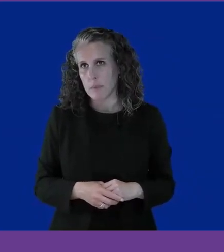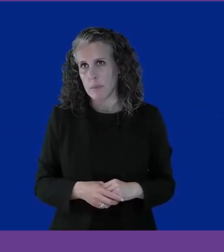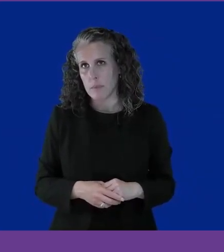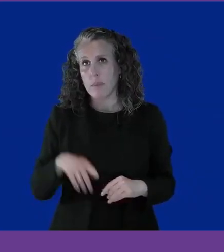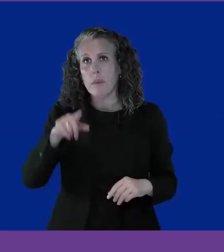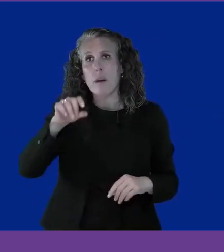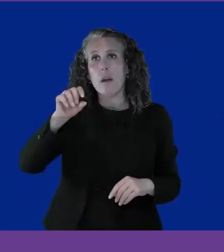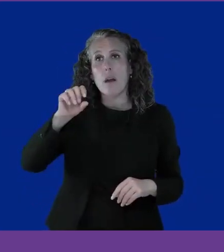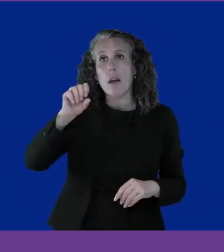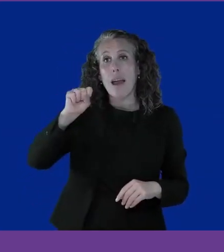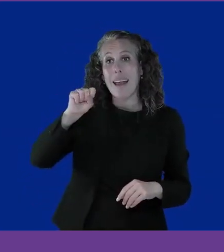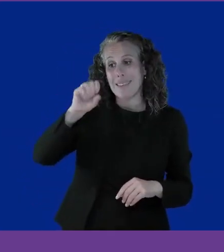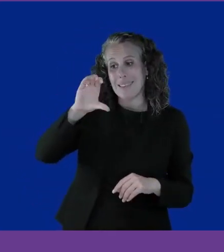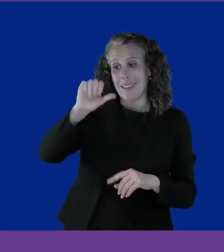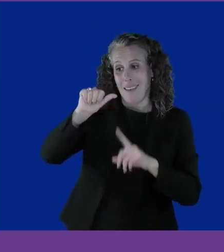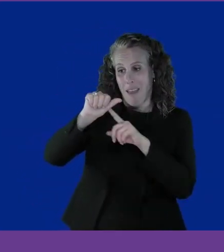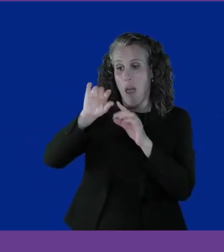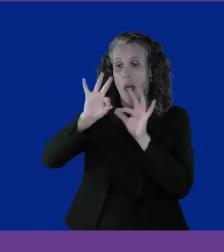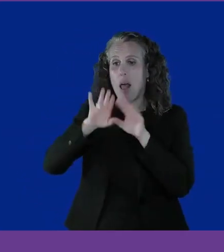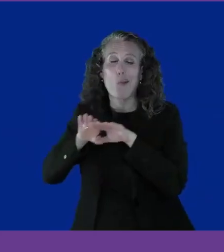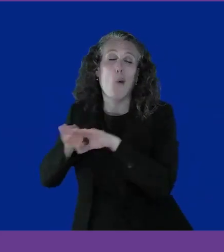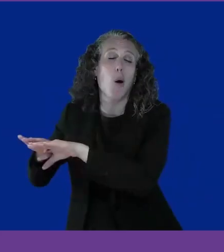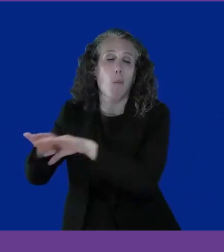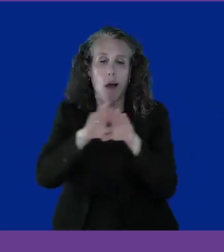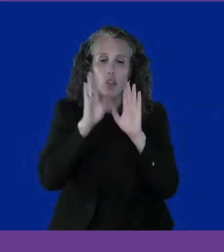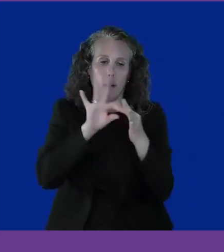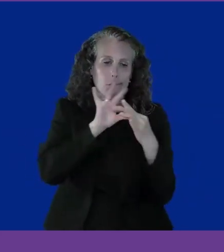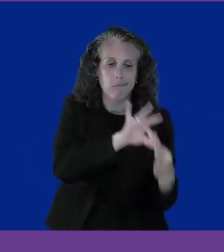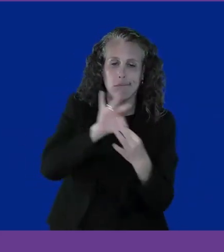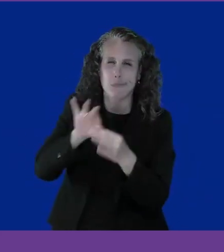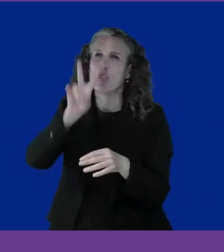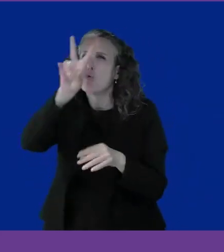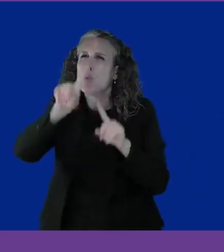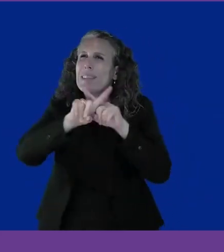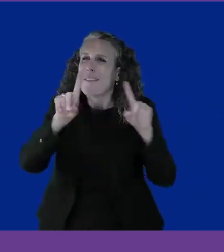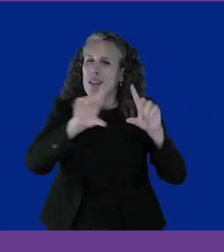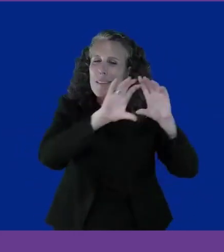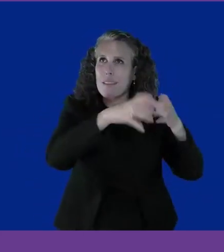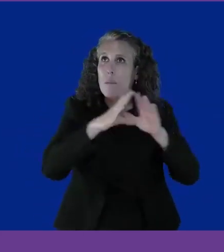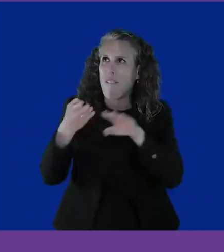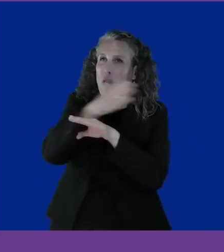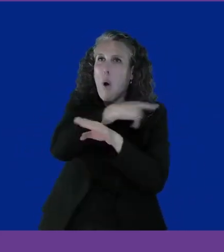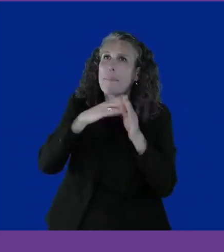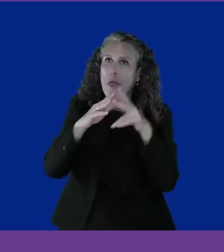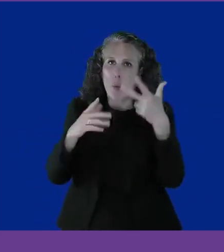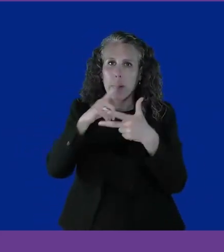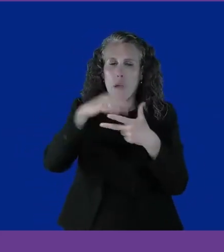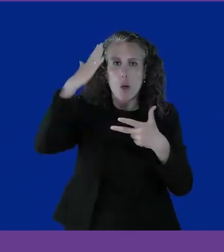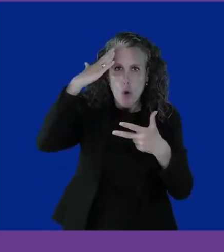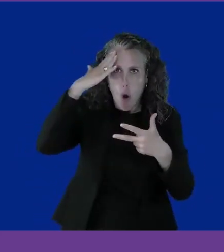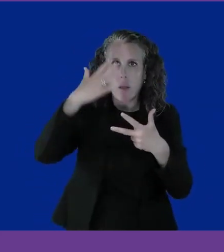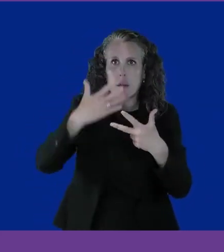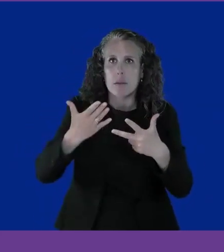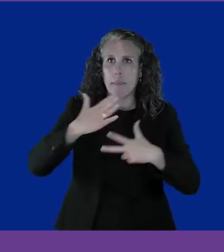should belong to two different categories. So either knowledge and, well, the two different categories from the three that I mentioned, knowledge, possession,